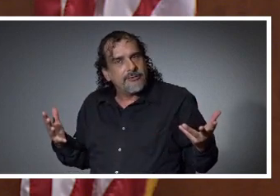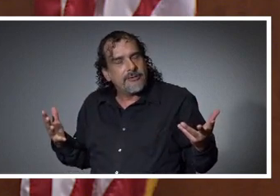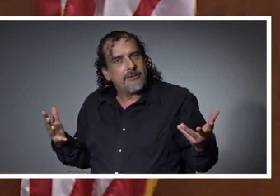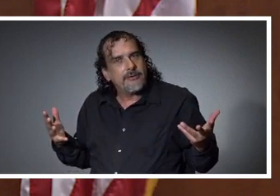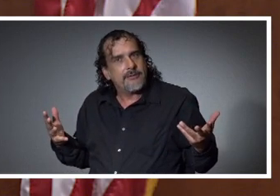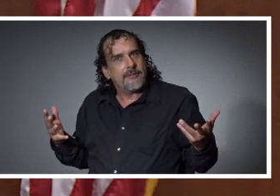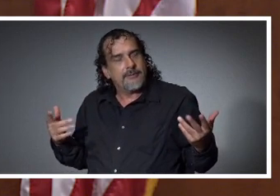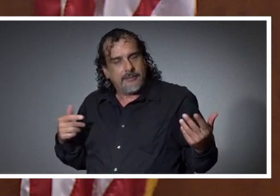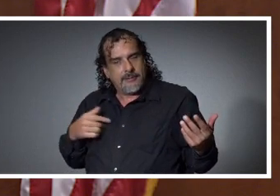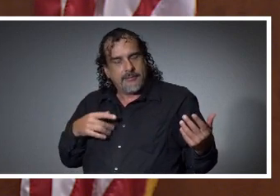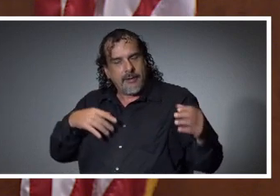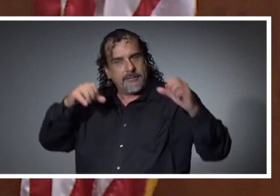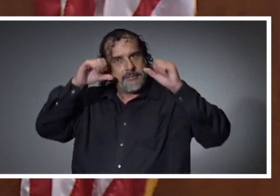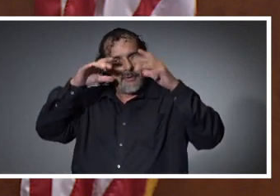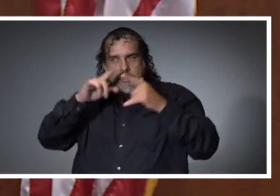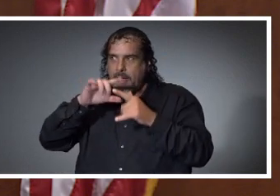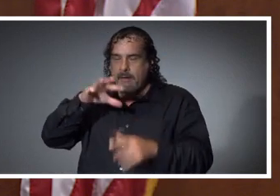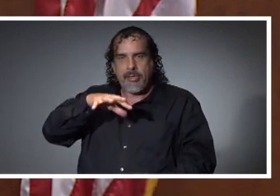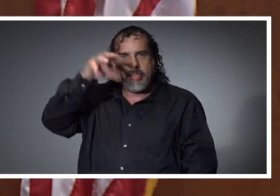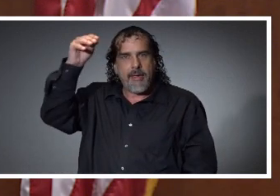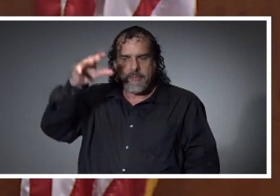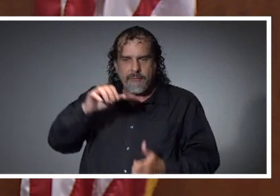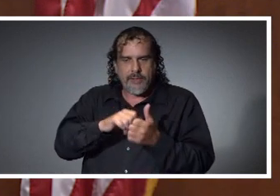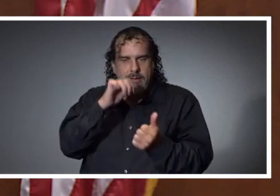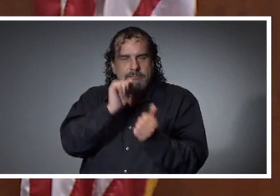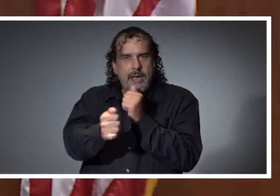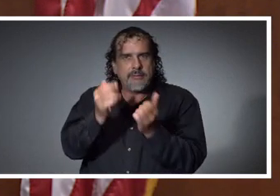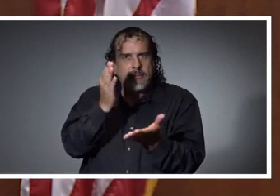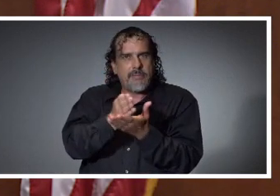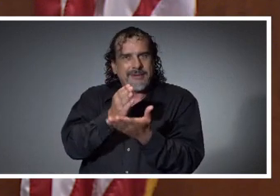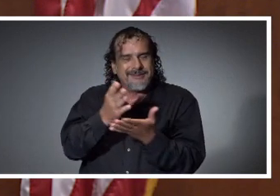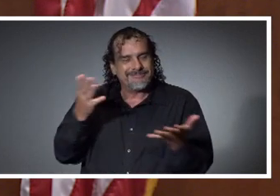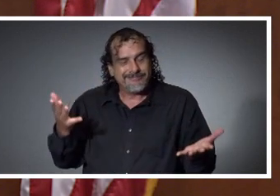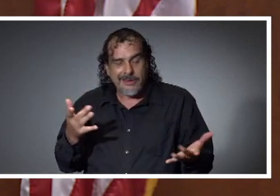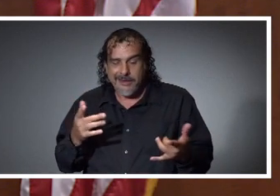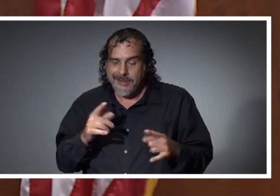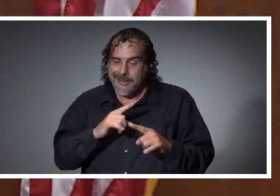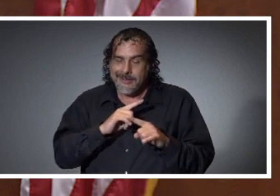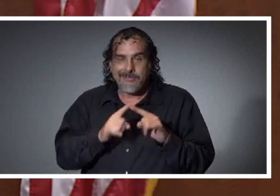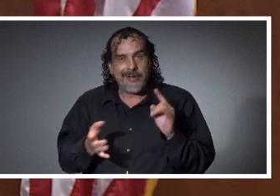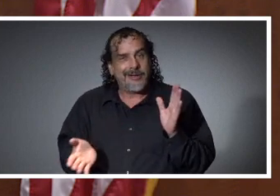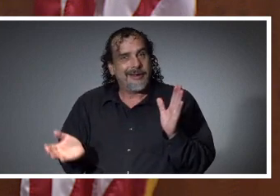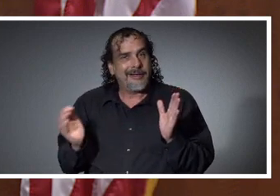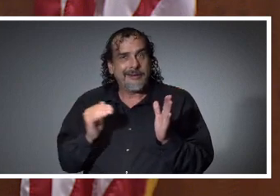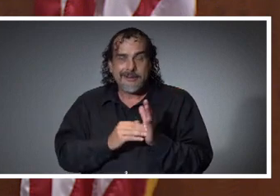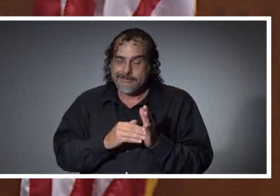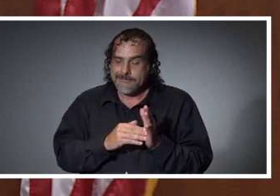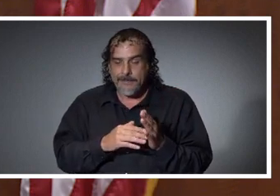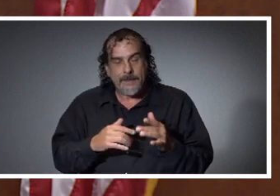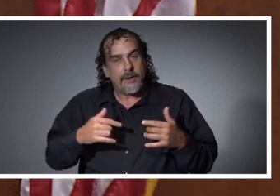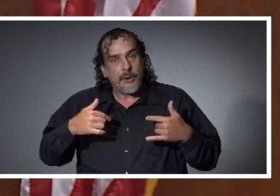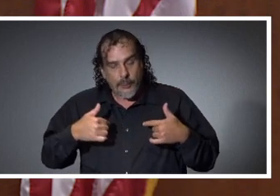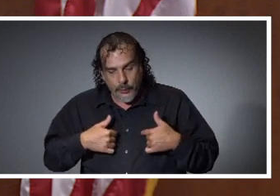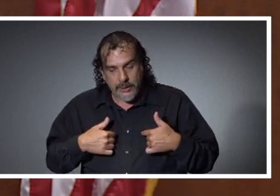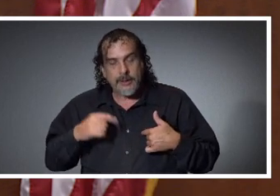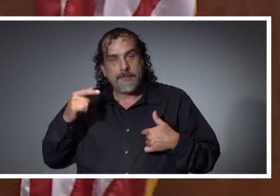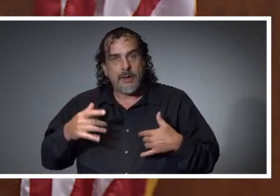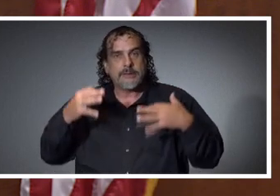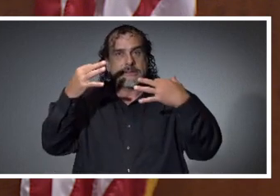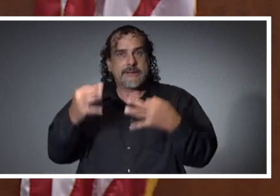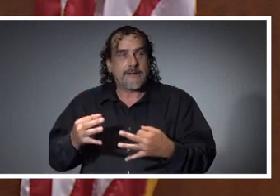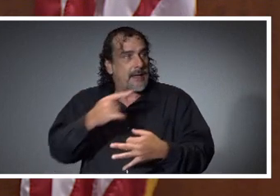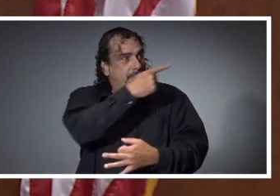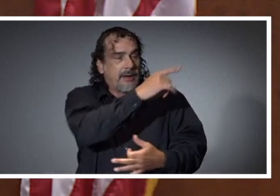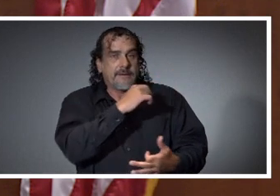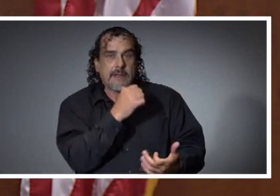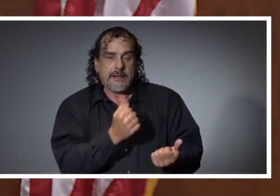I'm surprised that they decided to leave without doing that. But again, we are left with making a decision because they didn't fund